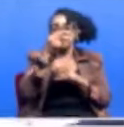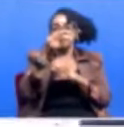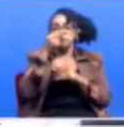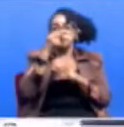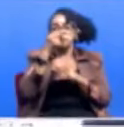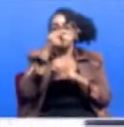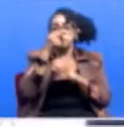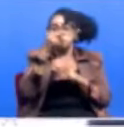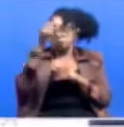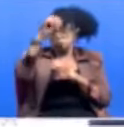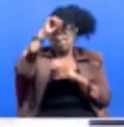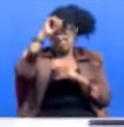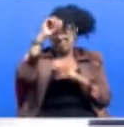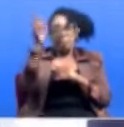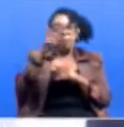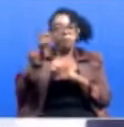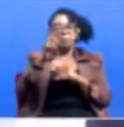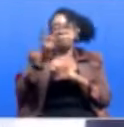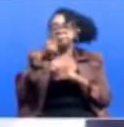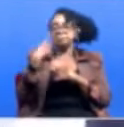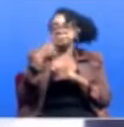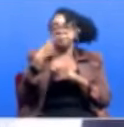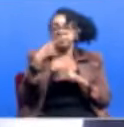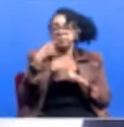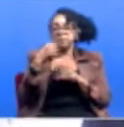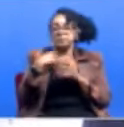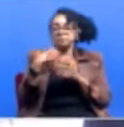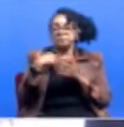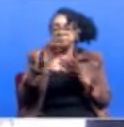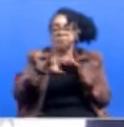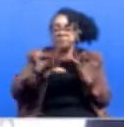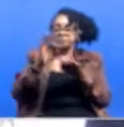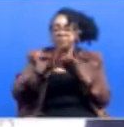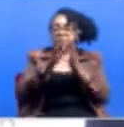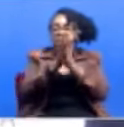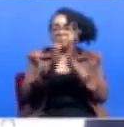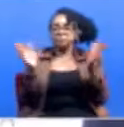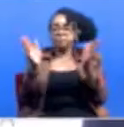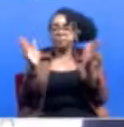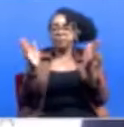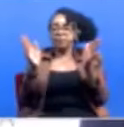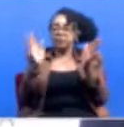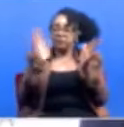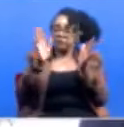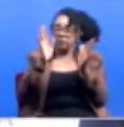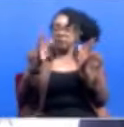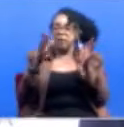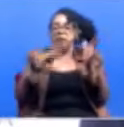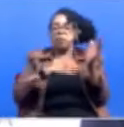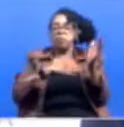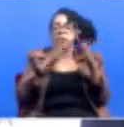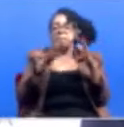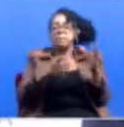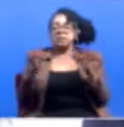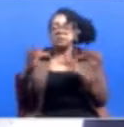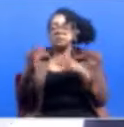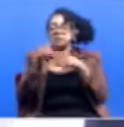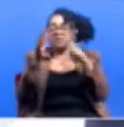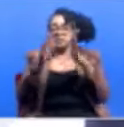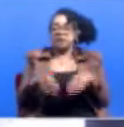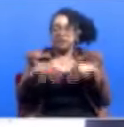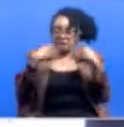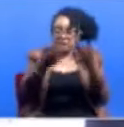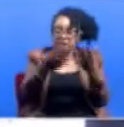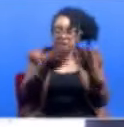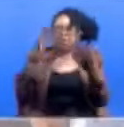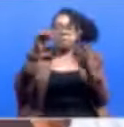Ruto sio mjinga ambaye alichukua secretary general wa chama na yeye ni party leader wetu, akachukua hiyo kiti akapea